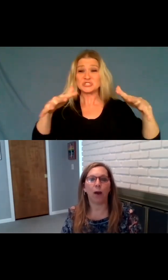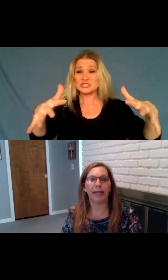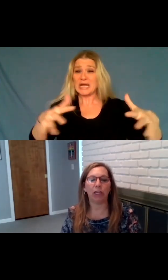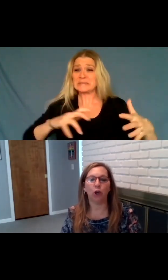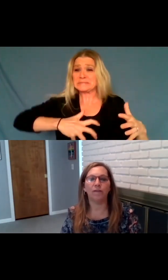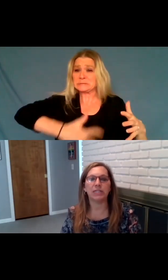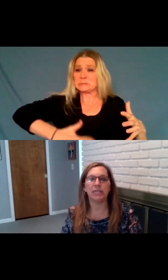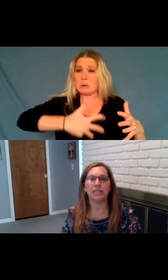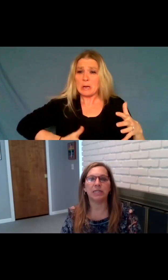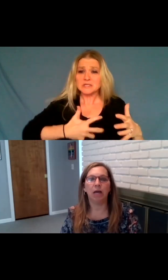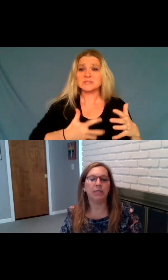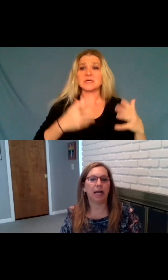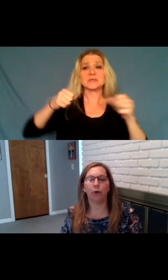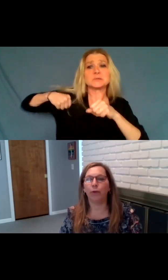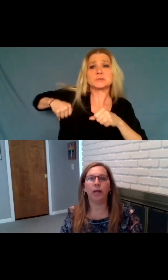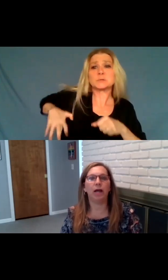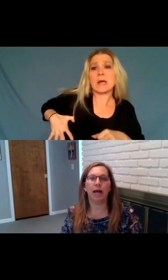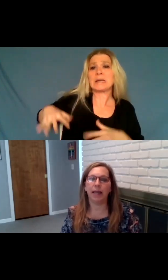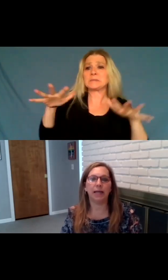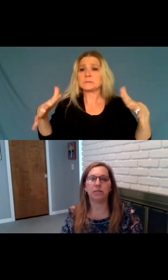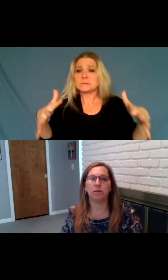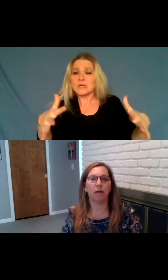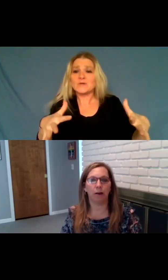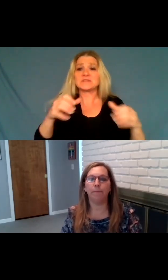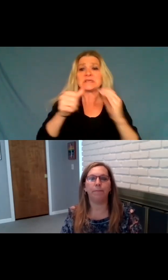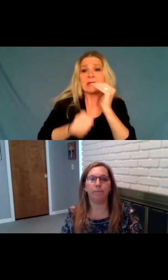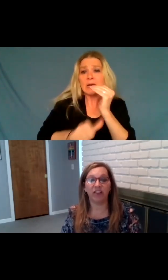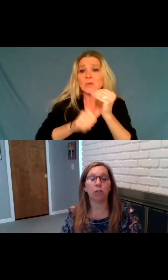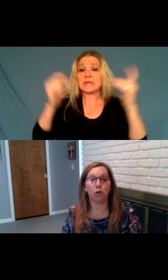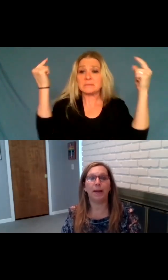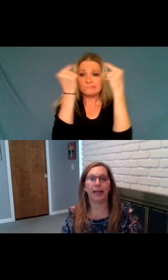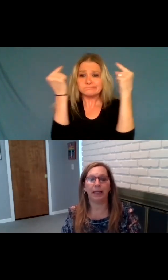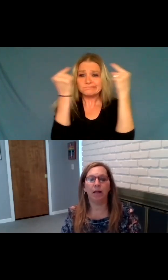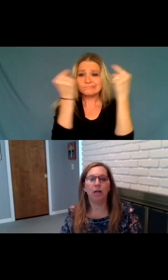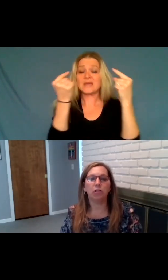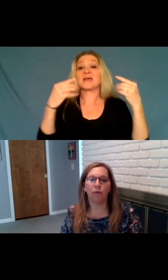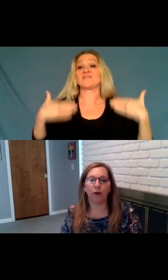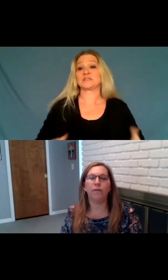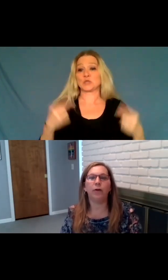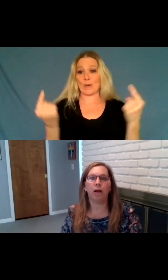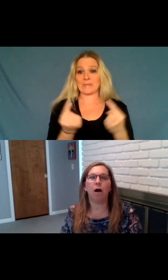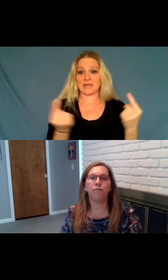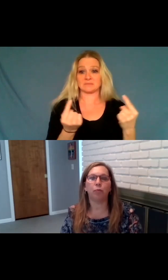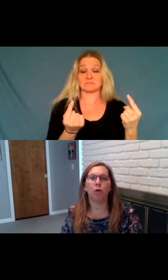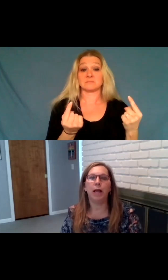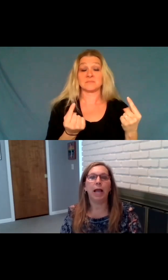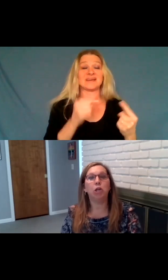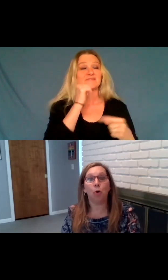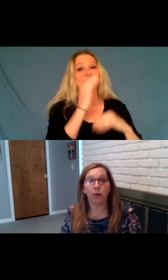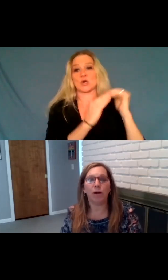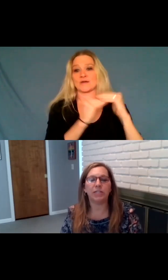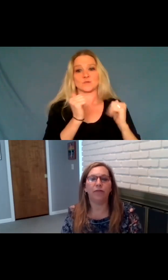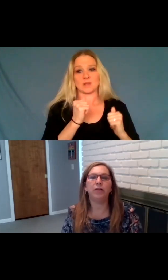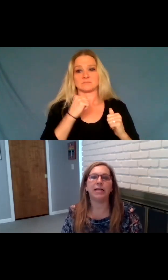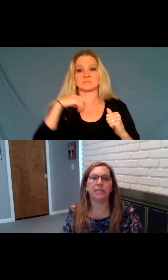nausea, sweating, nervousness, diarrhea, headaches, and physical pain. So very, very uncomfortable, and